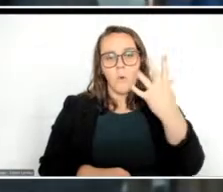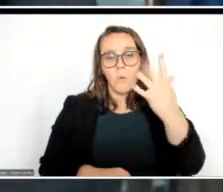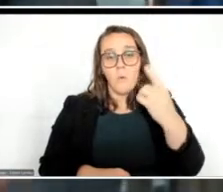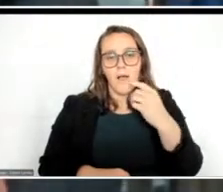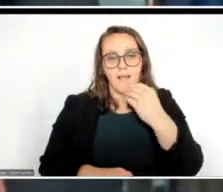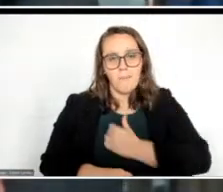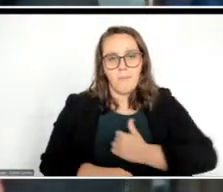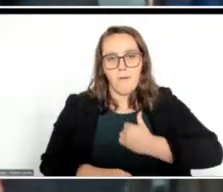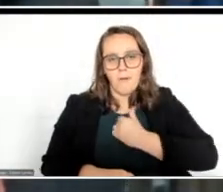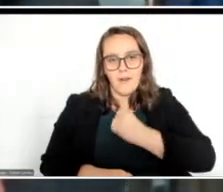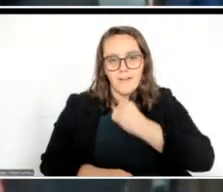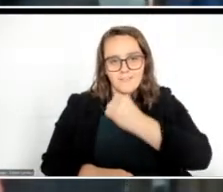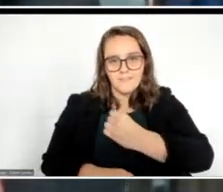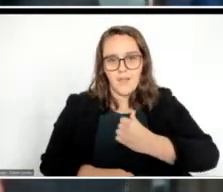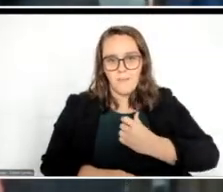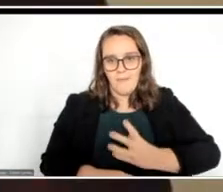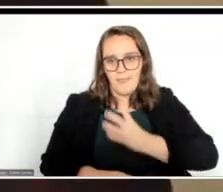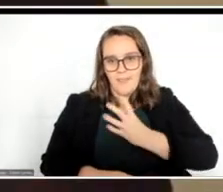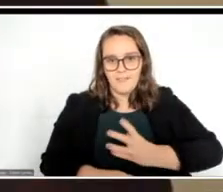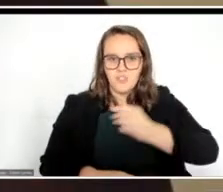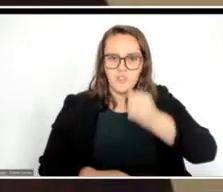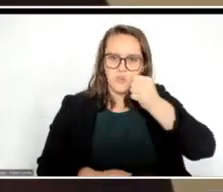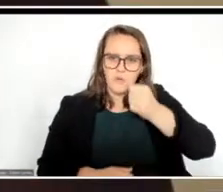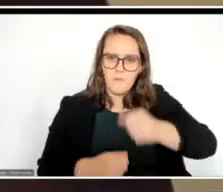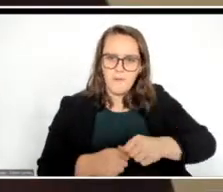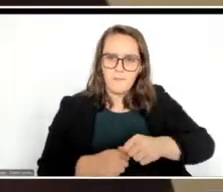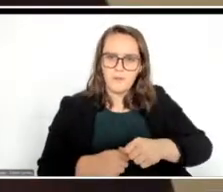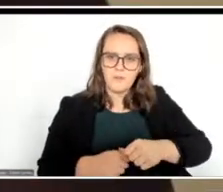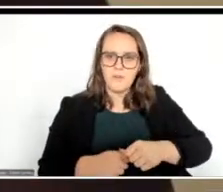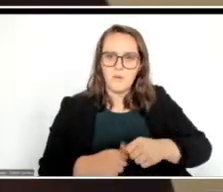father called him? The P word.